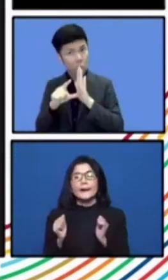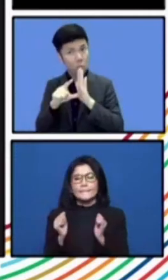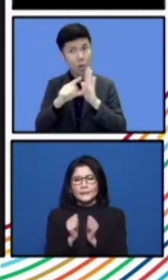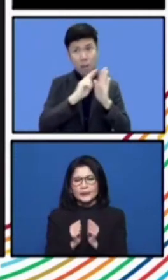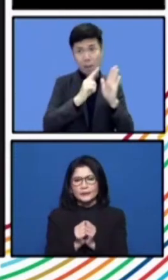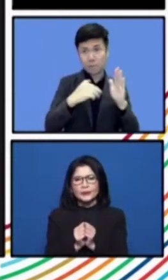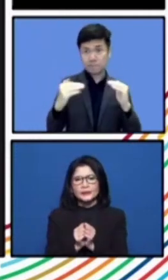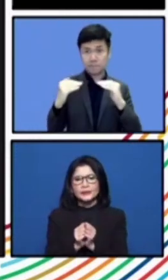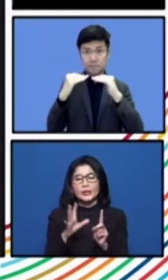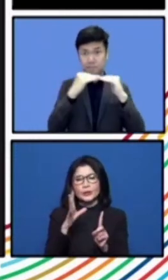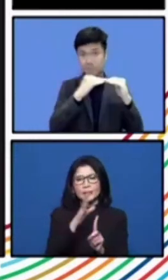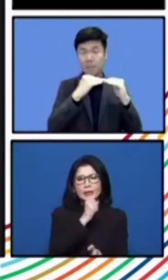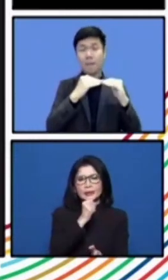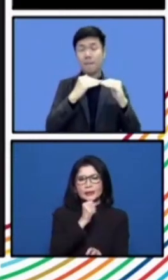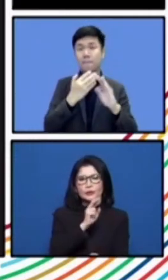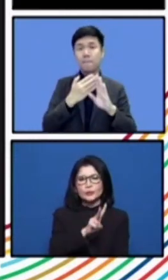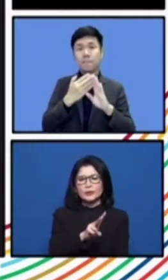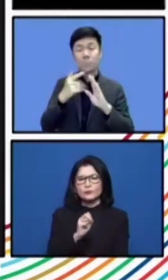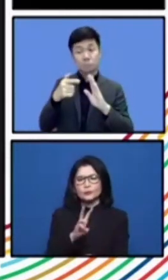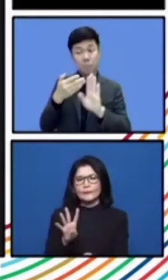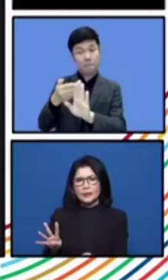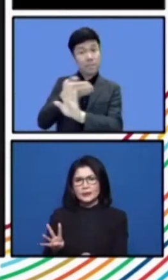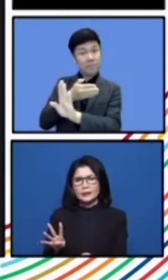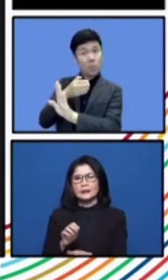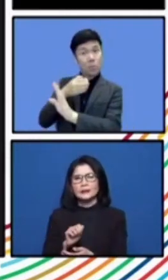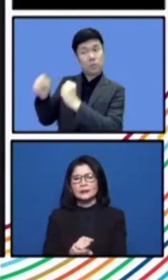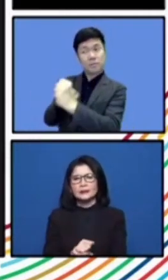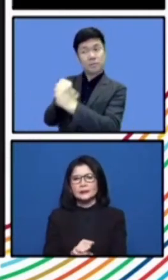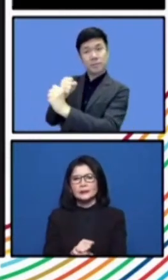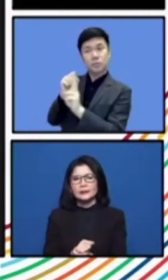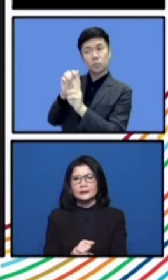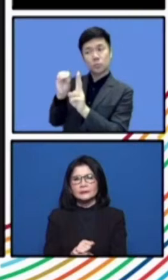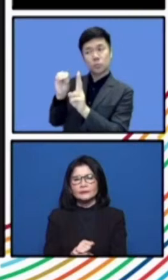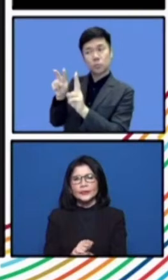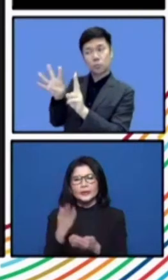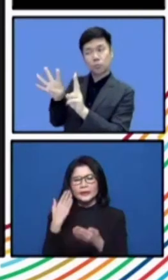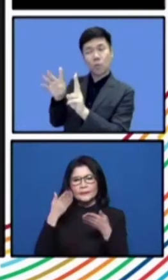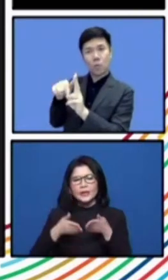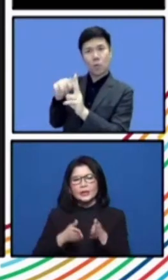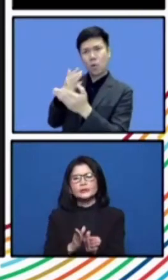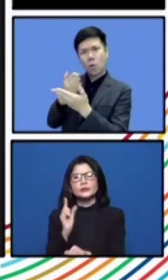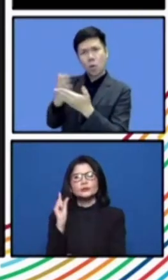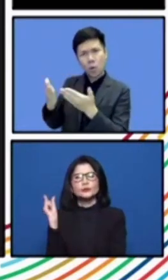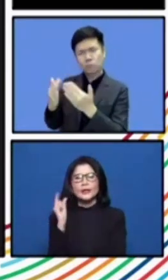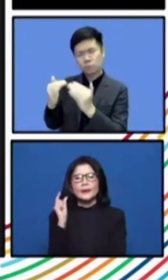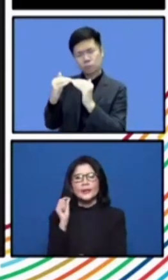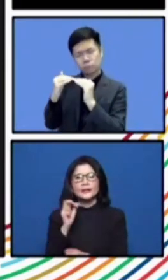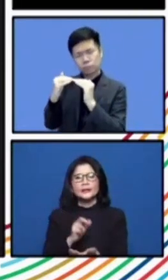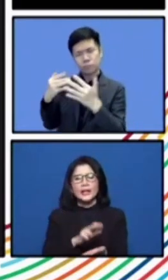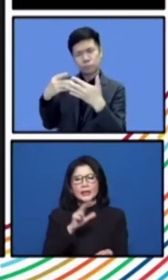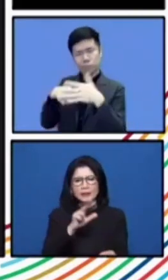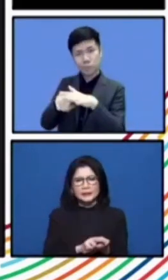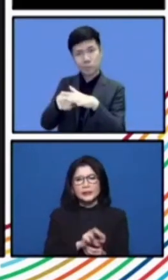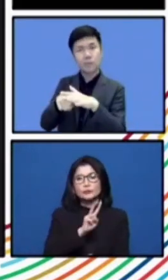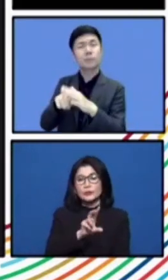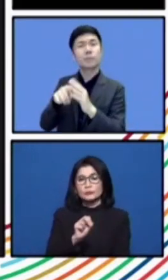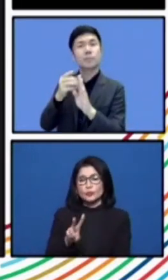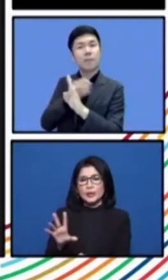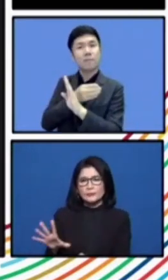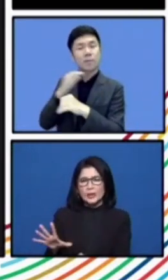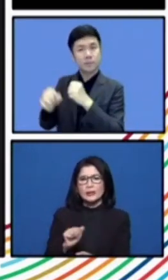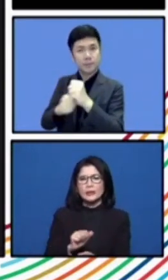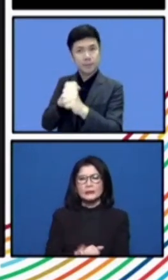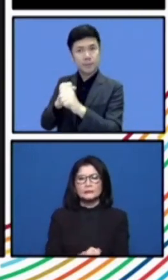2024 and the mainstream legislations by 2026. us cap may